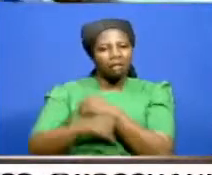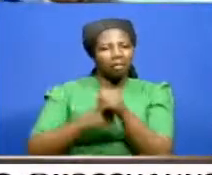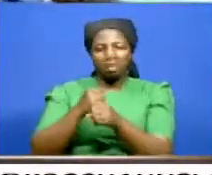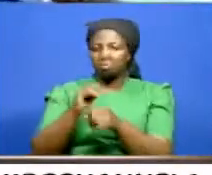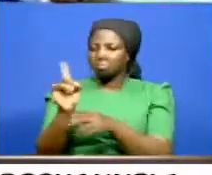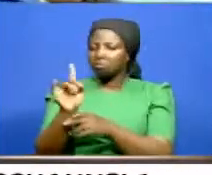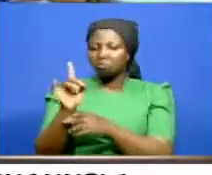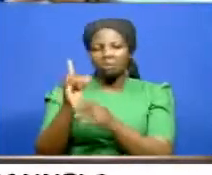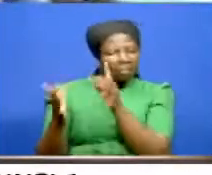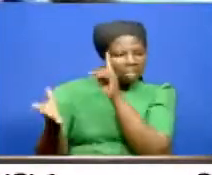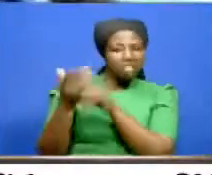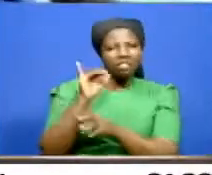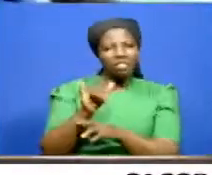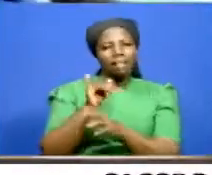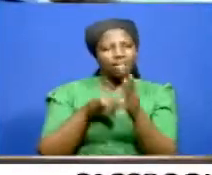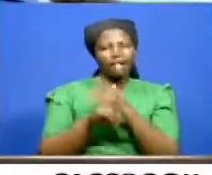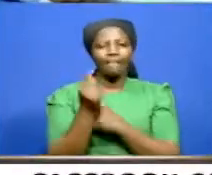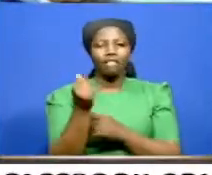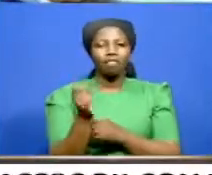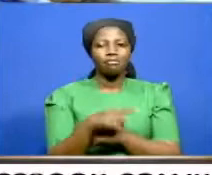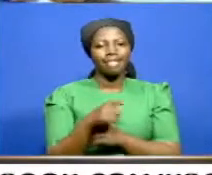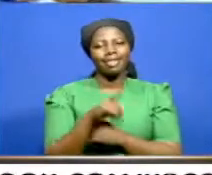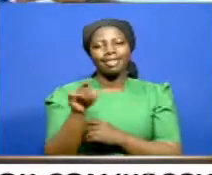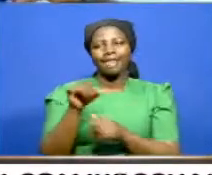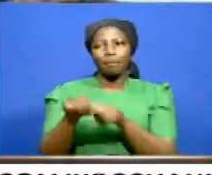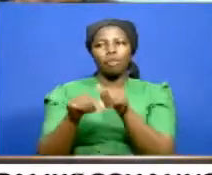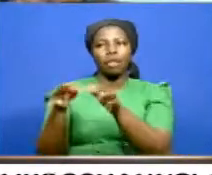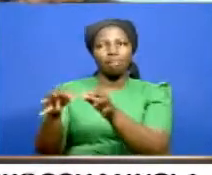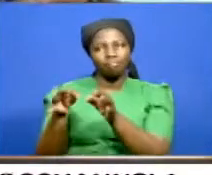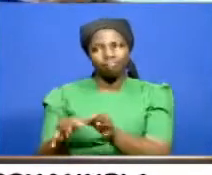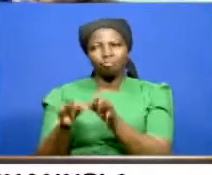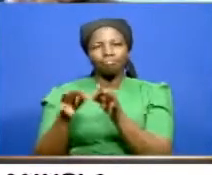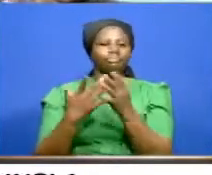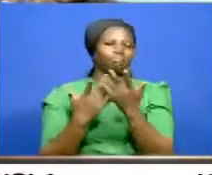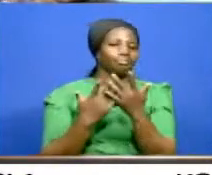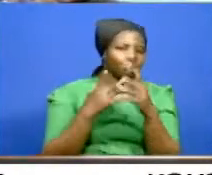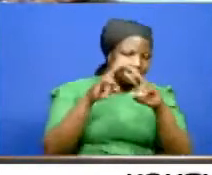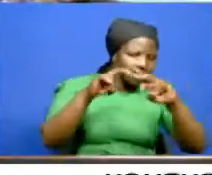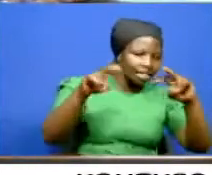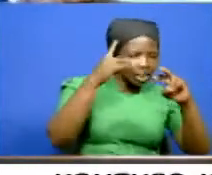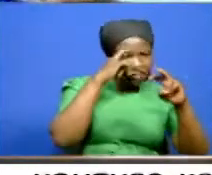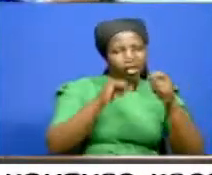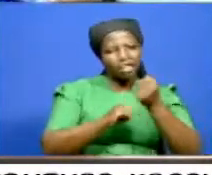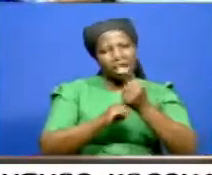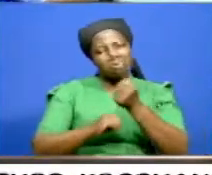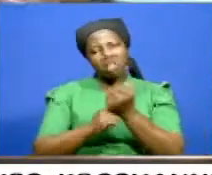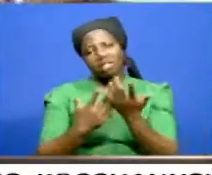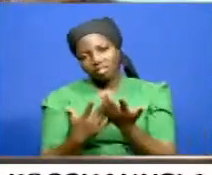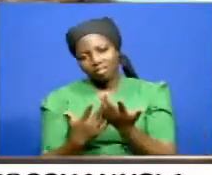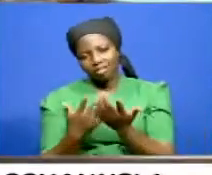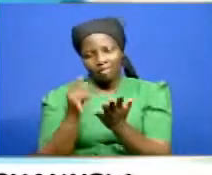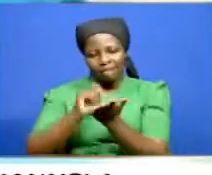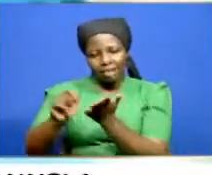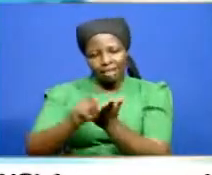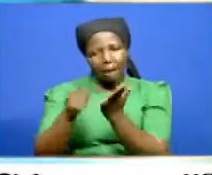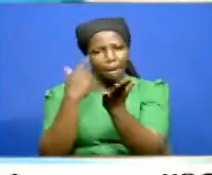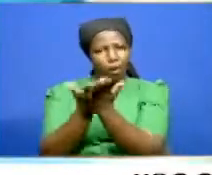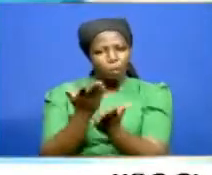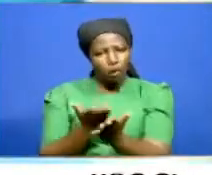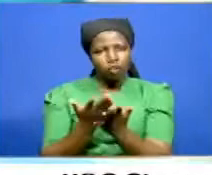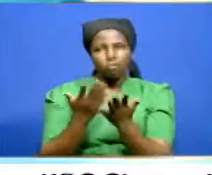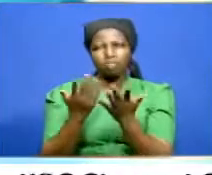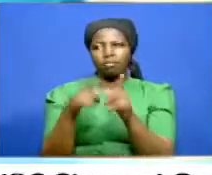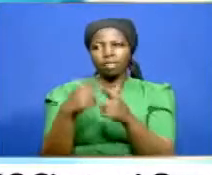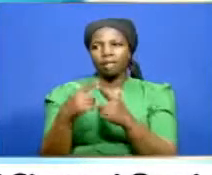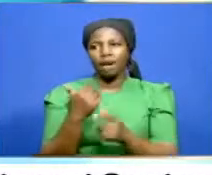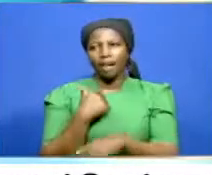just accountability, knocking doors around, doing the right proposals, having the right team behind your back, having a right structure in your academy.